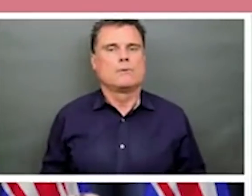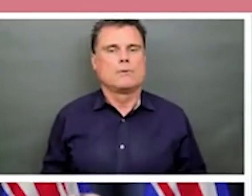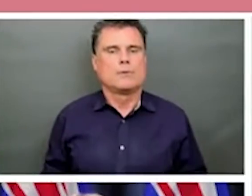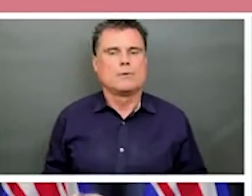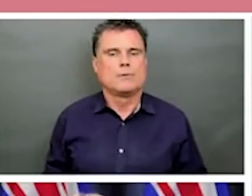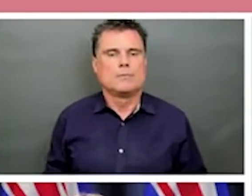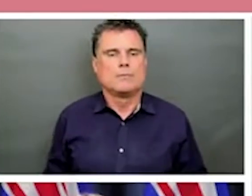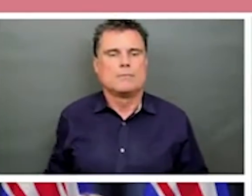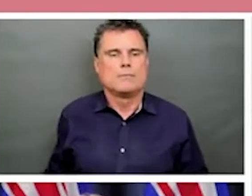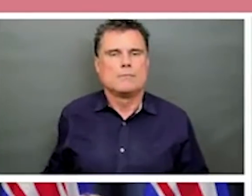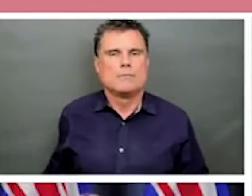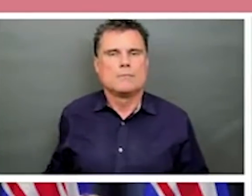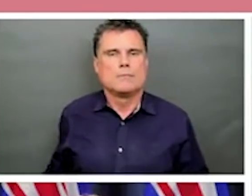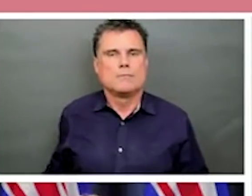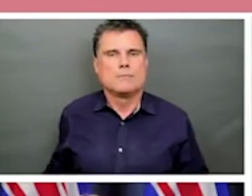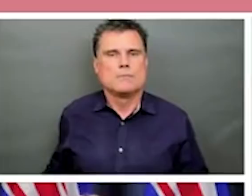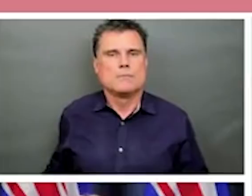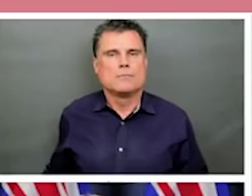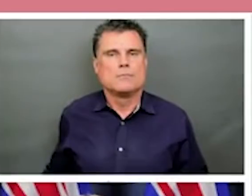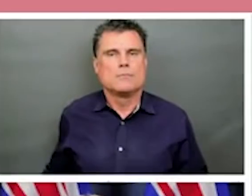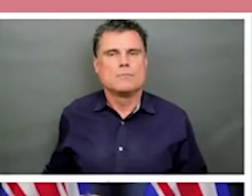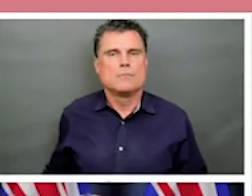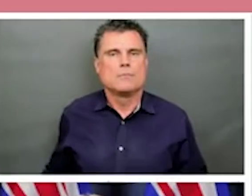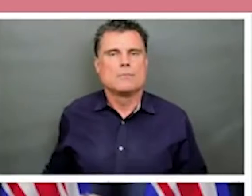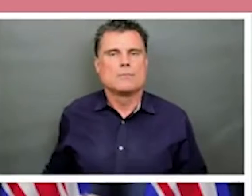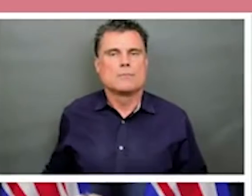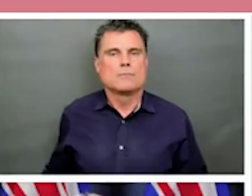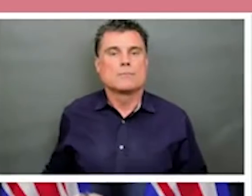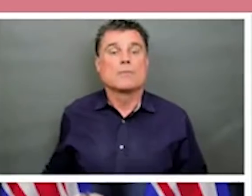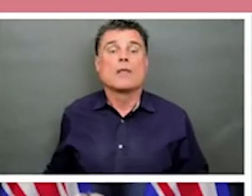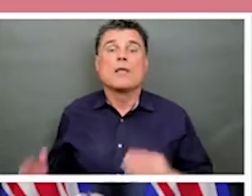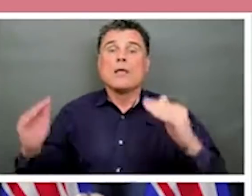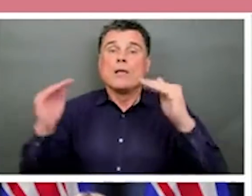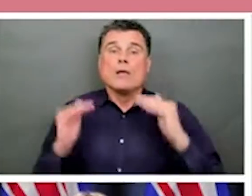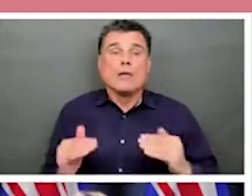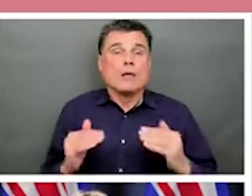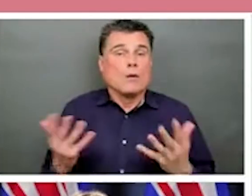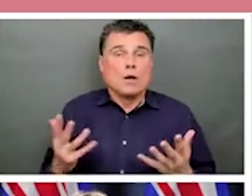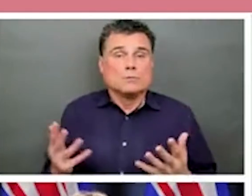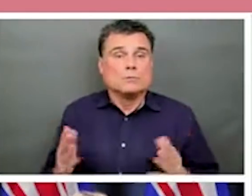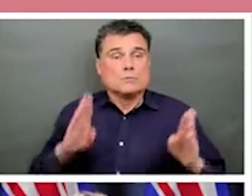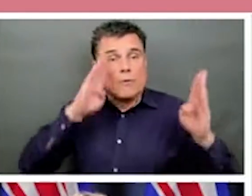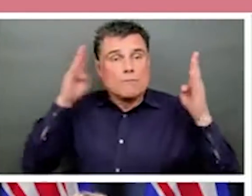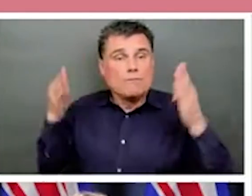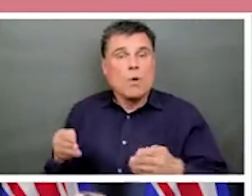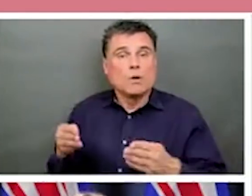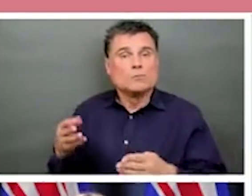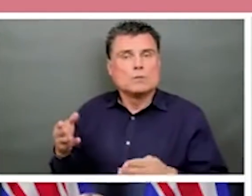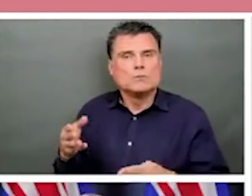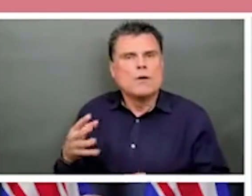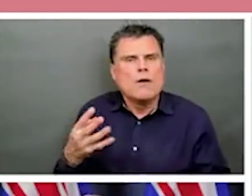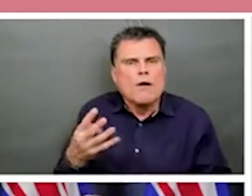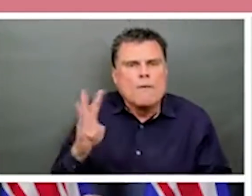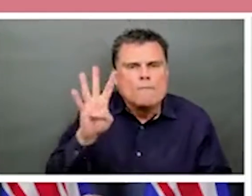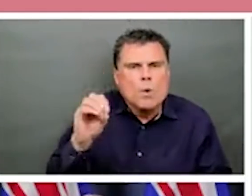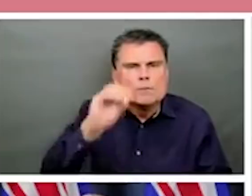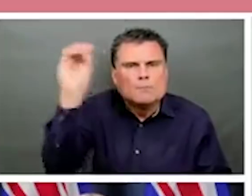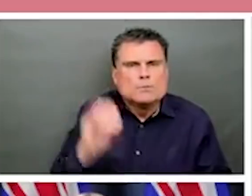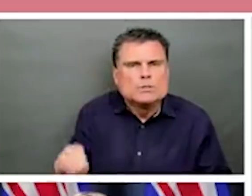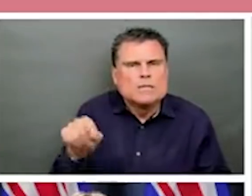And then we'll be focusing the remainder of the activities on the 40% where we will be doing